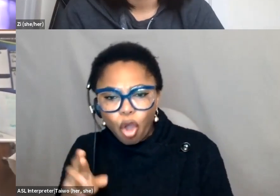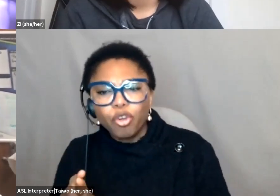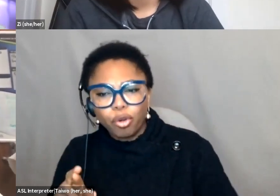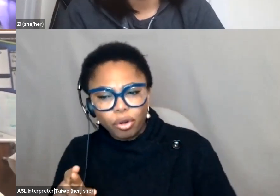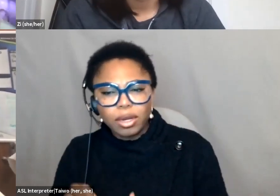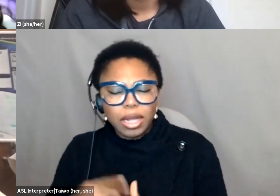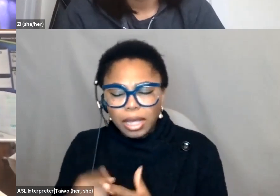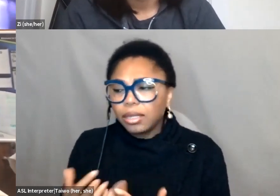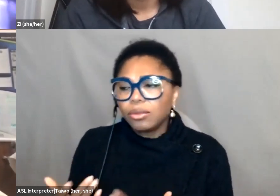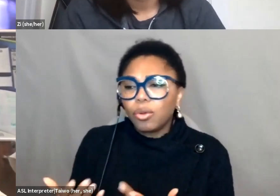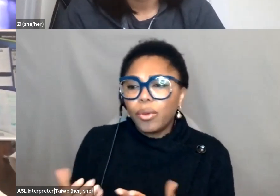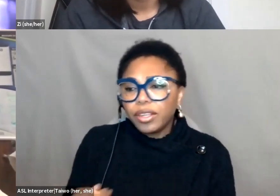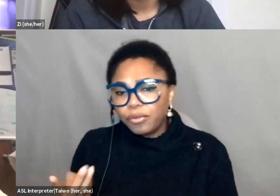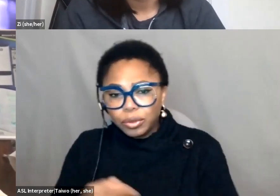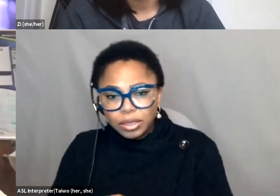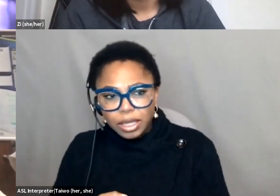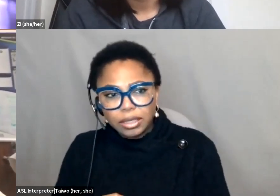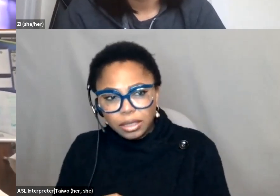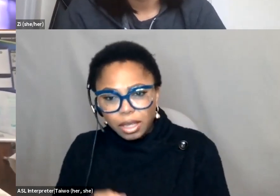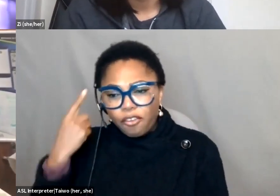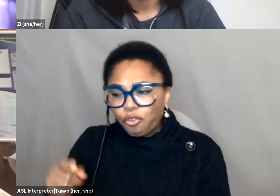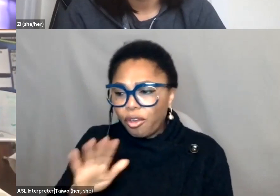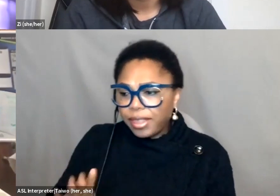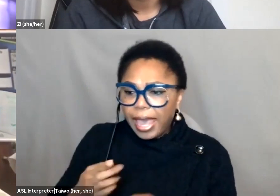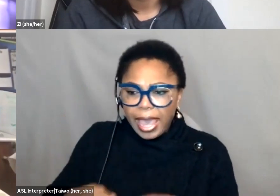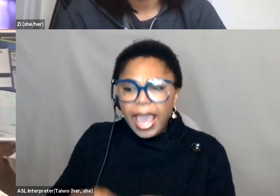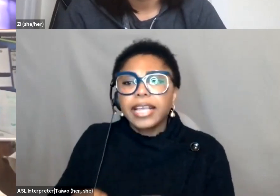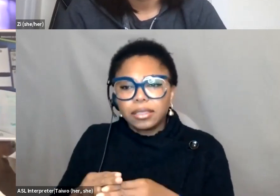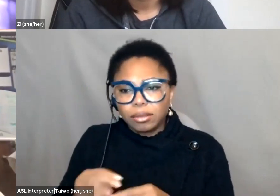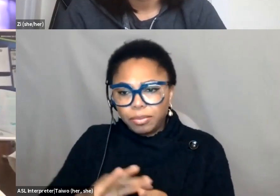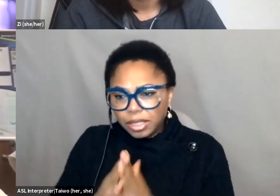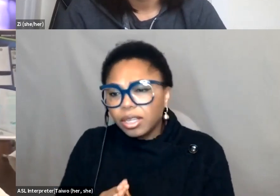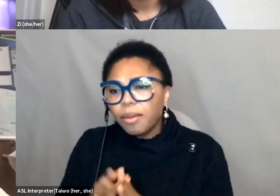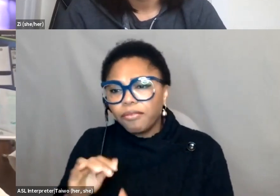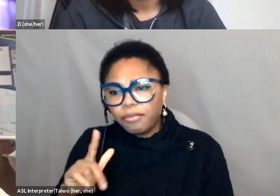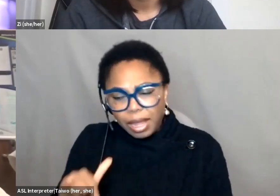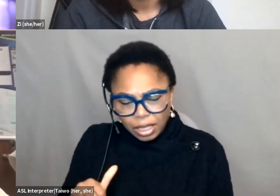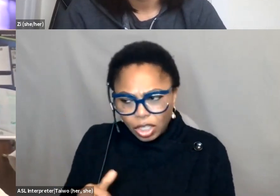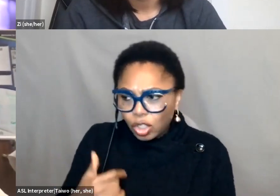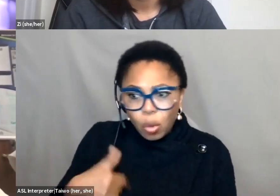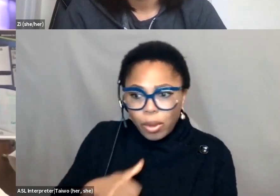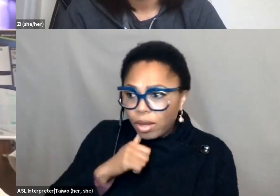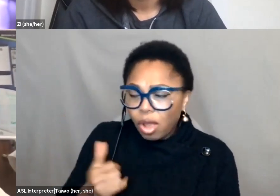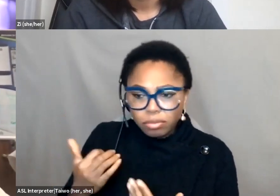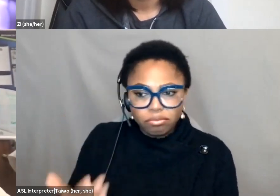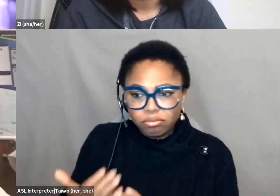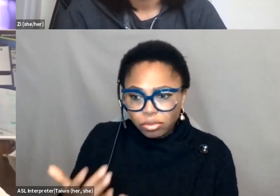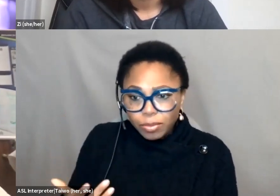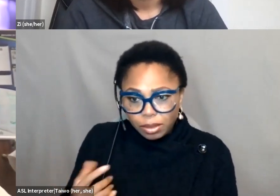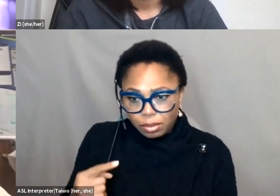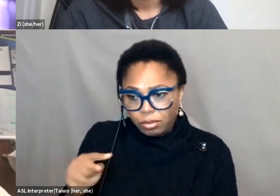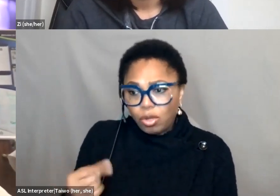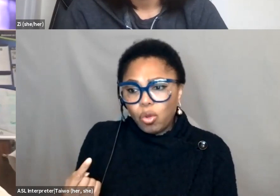and then we would wait a few days for their larvae to hatch. Since we were not allowed to be alone, we had to coordinate with our group mates to be